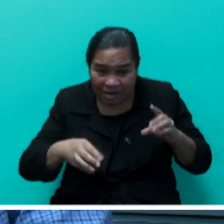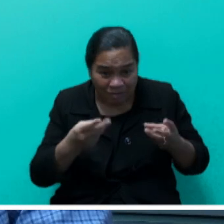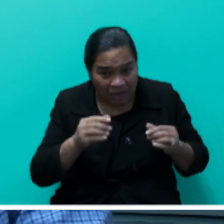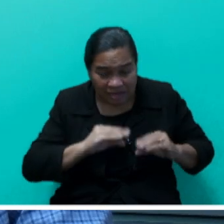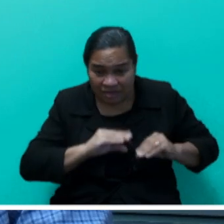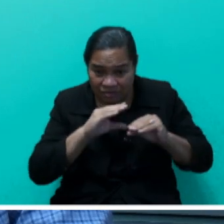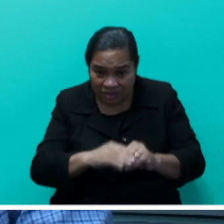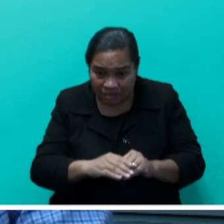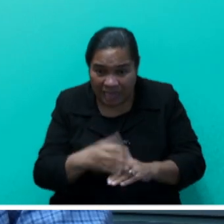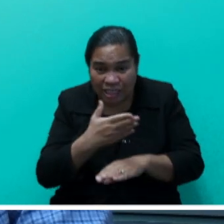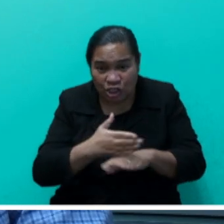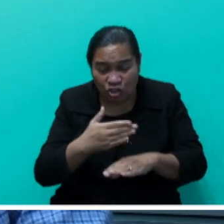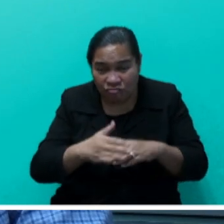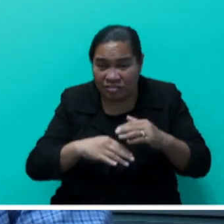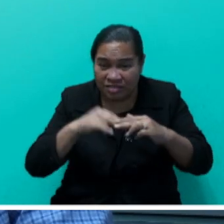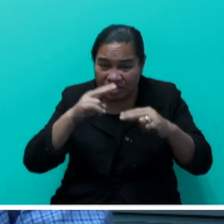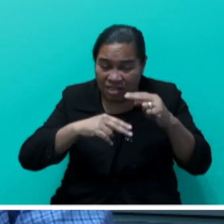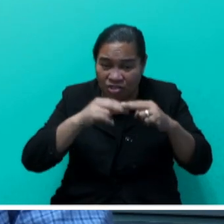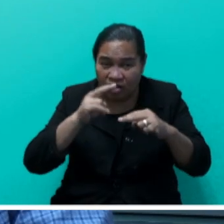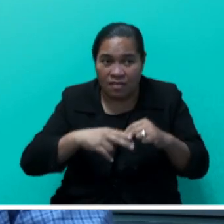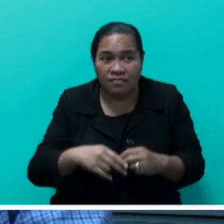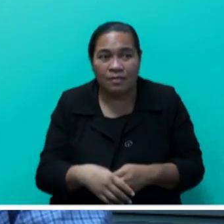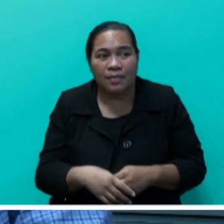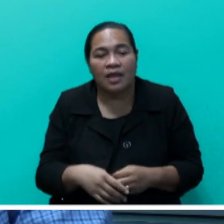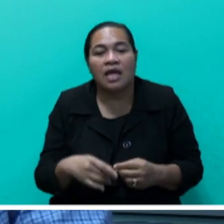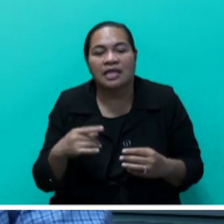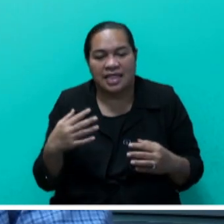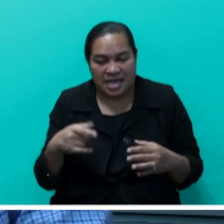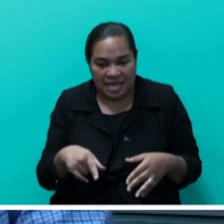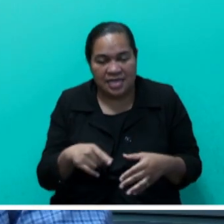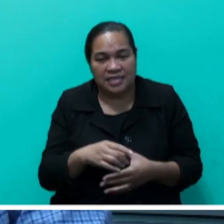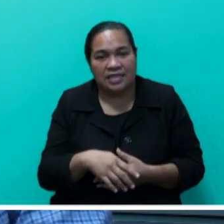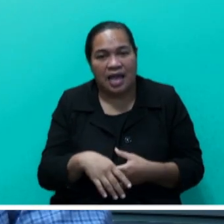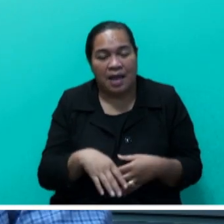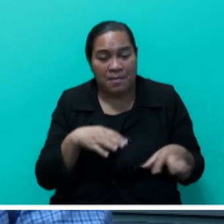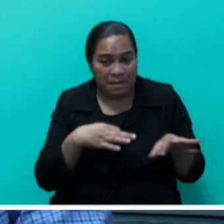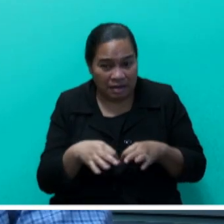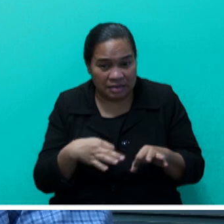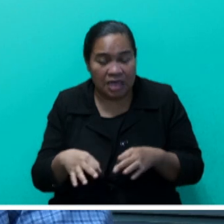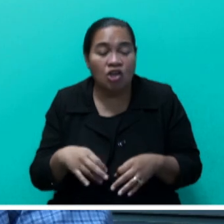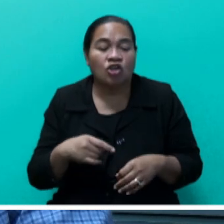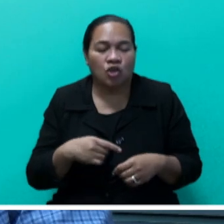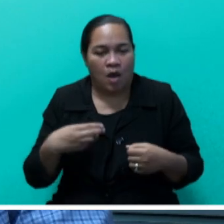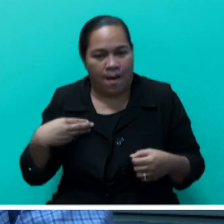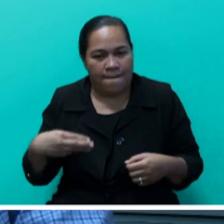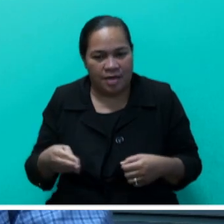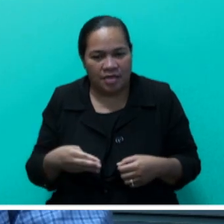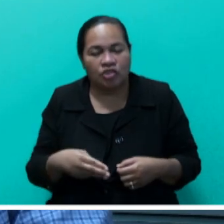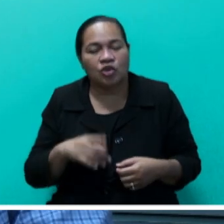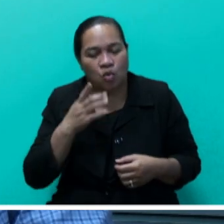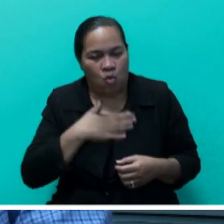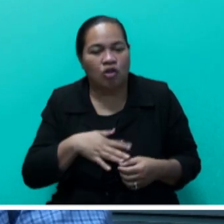this expansion of the water supply network, sir, the Ministry through WEF aims to meet the growing needs of the